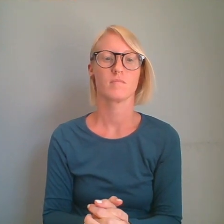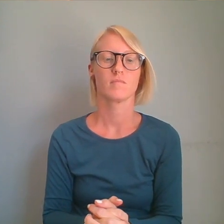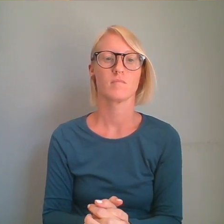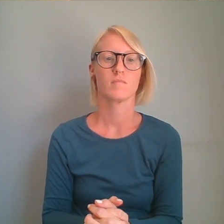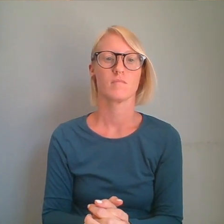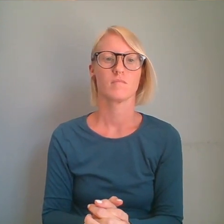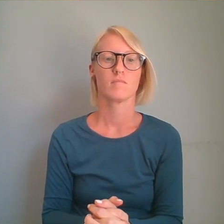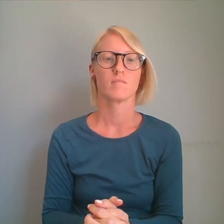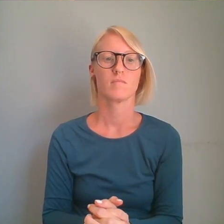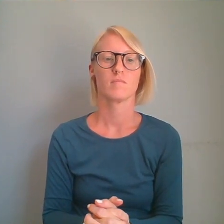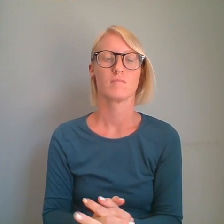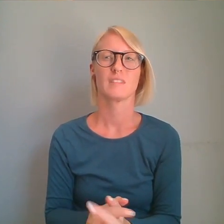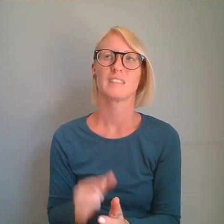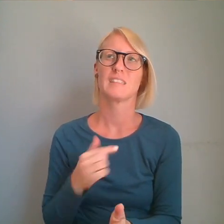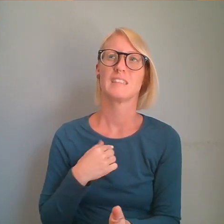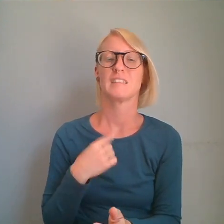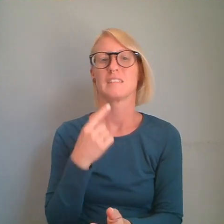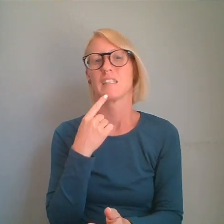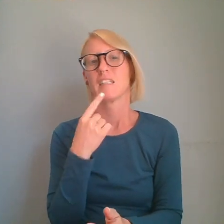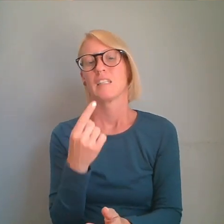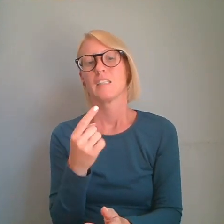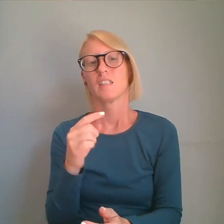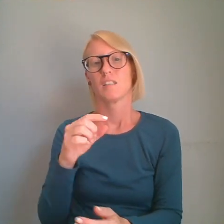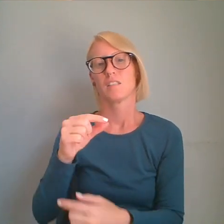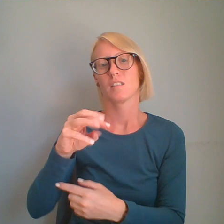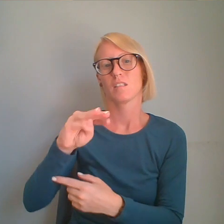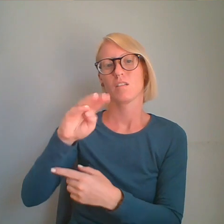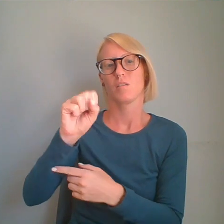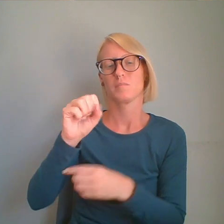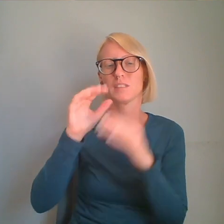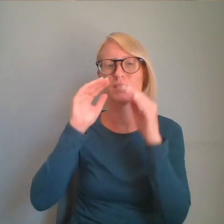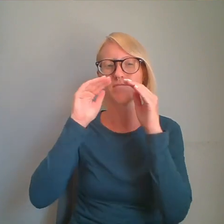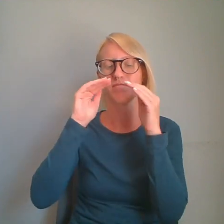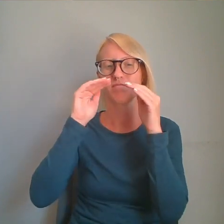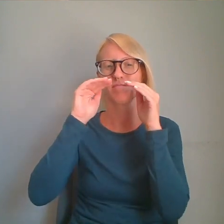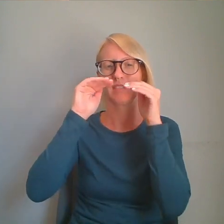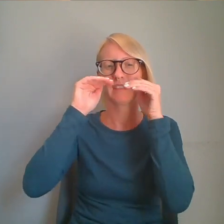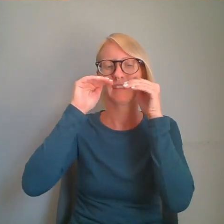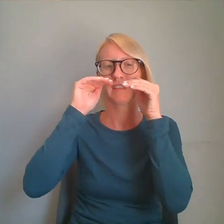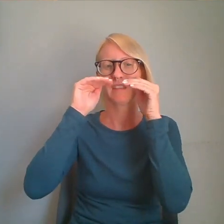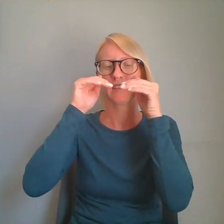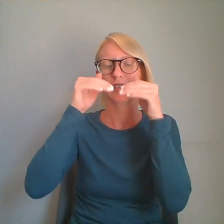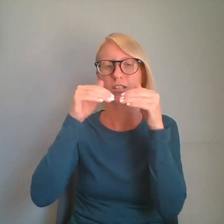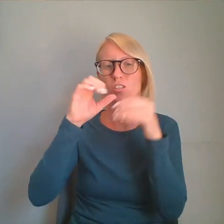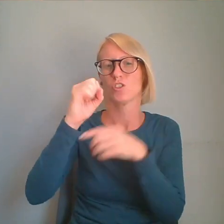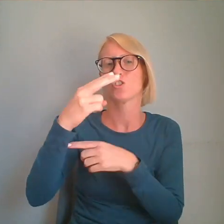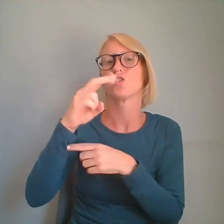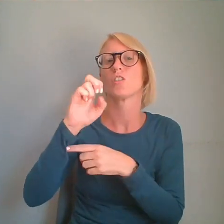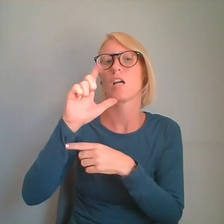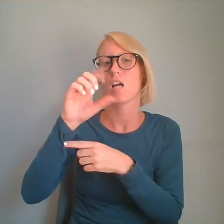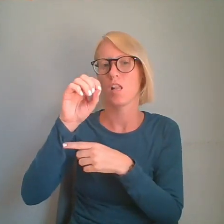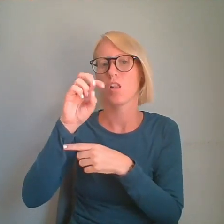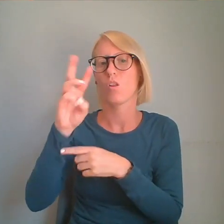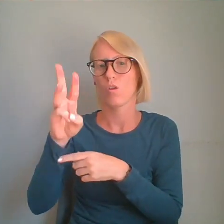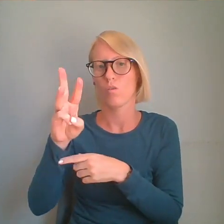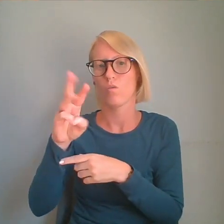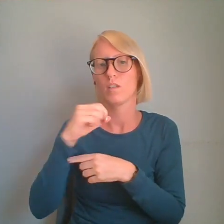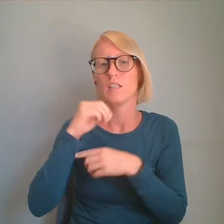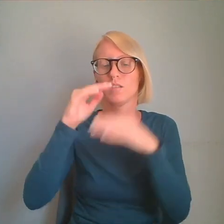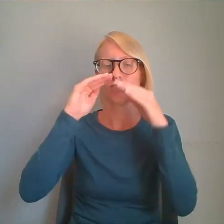I would say your gums are not receding, but they are a little shallow compared to some of my other